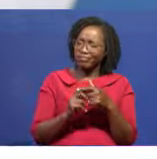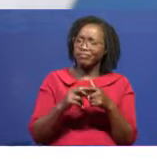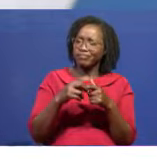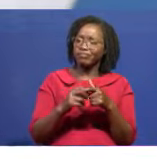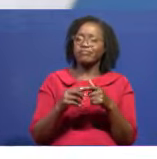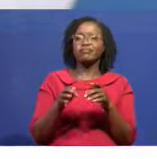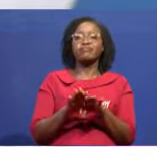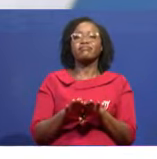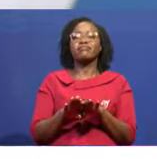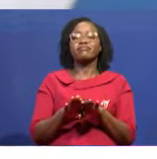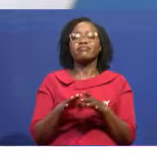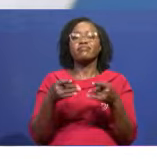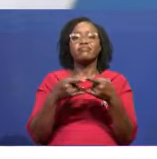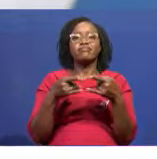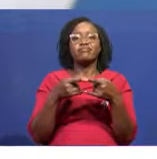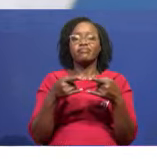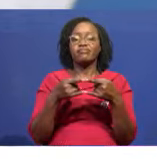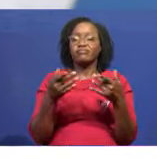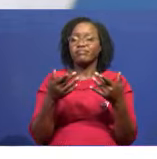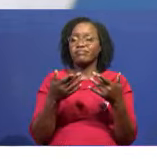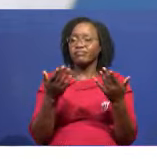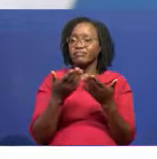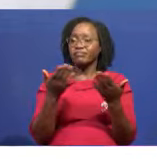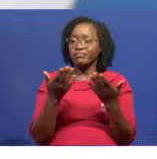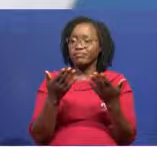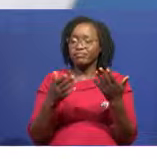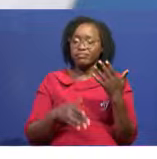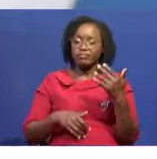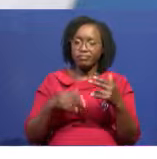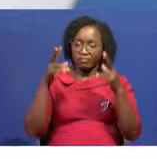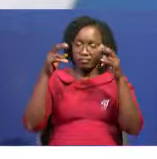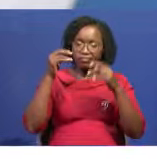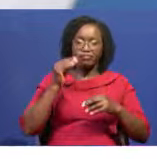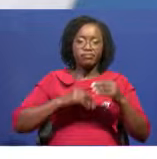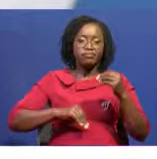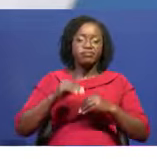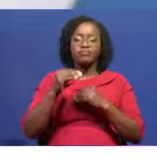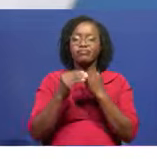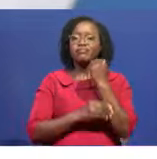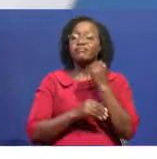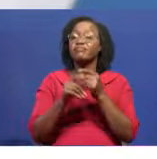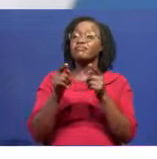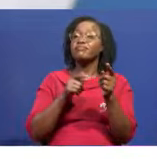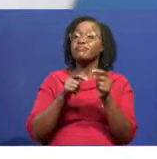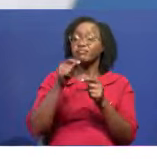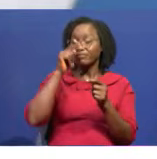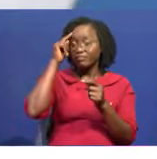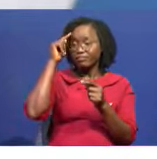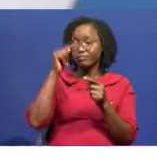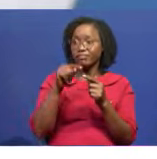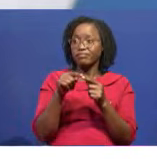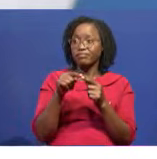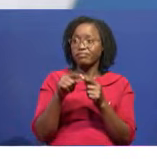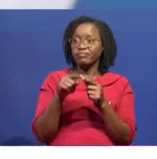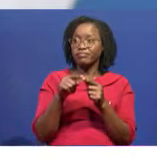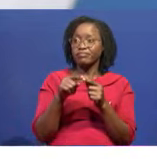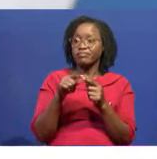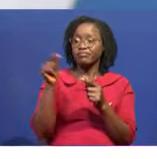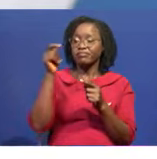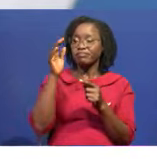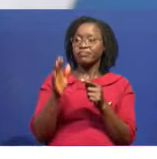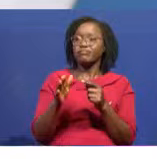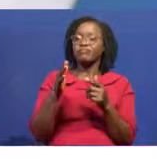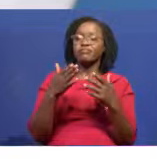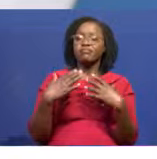and closing any loopholes where would feel issues of corruption, maladministration are for purposes of the Kenyan